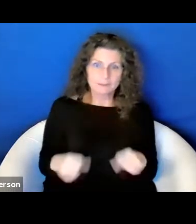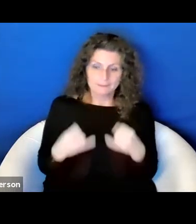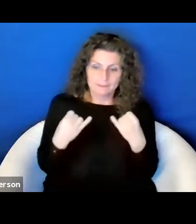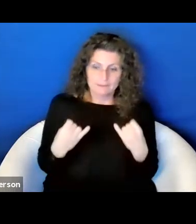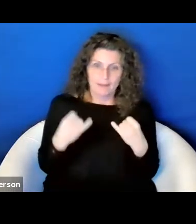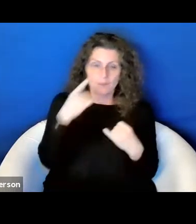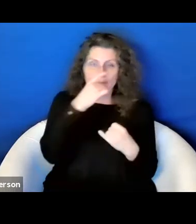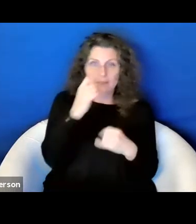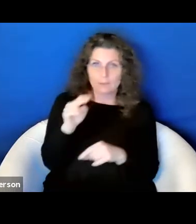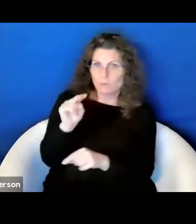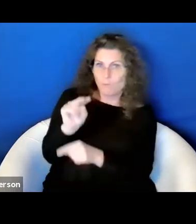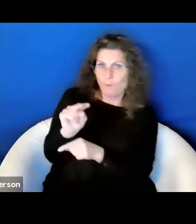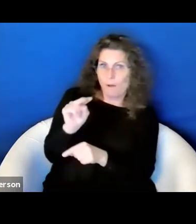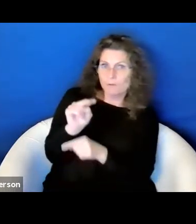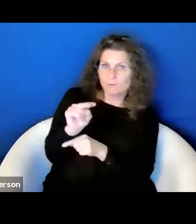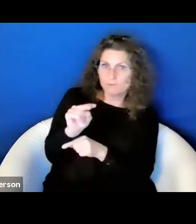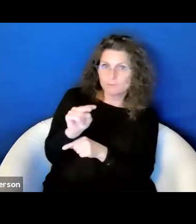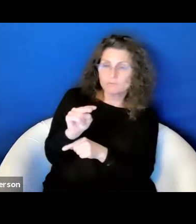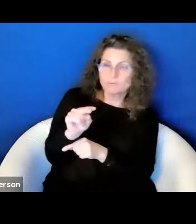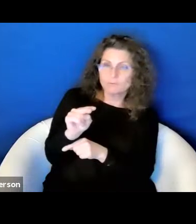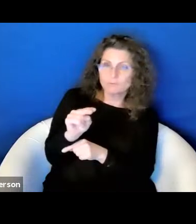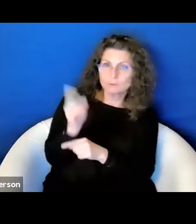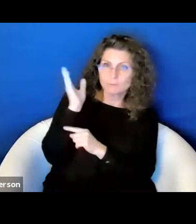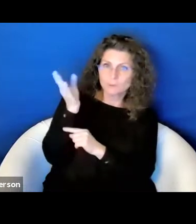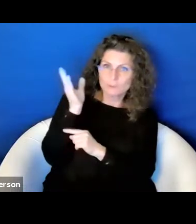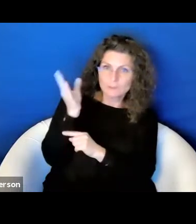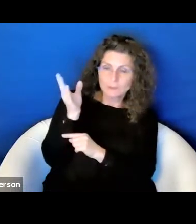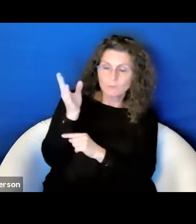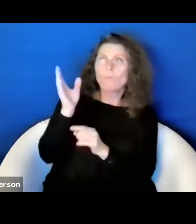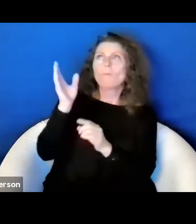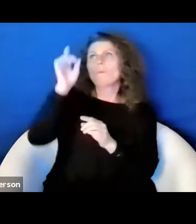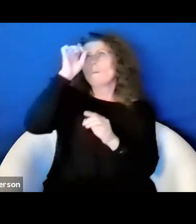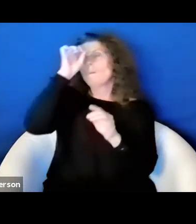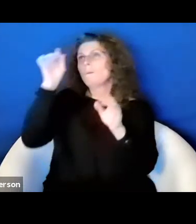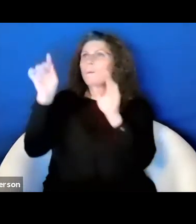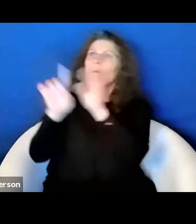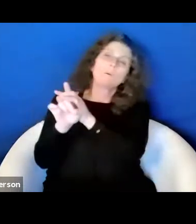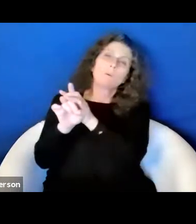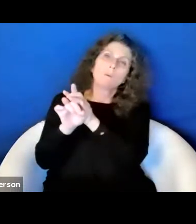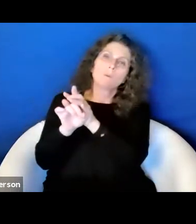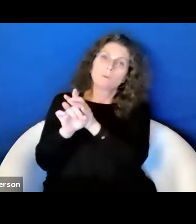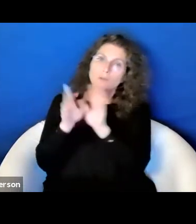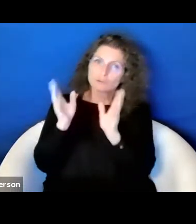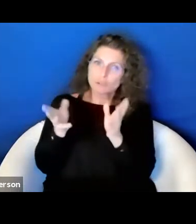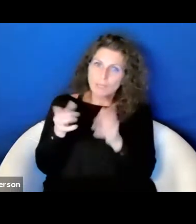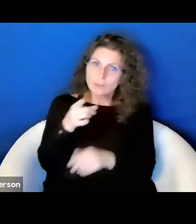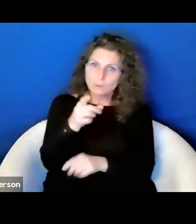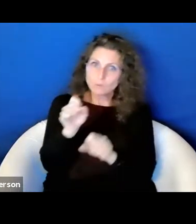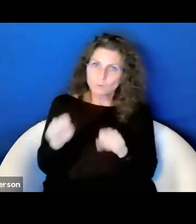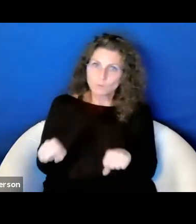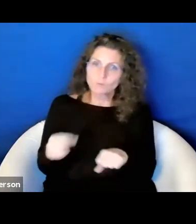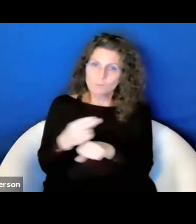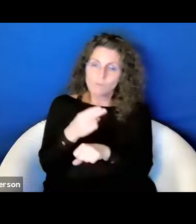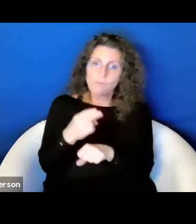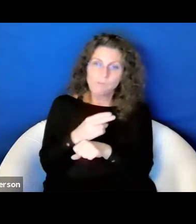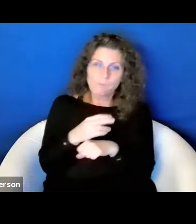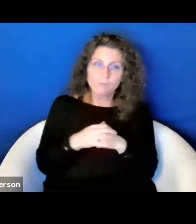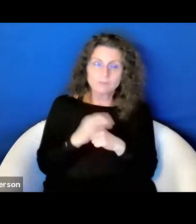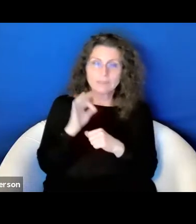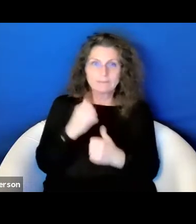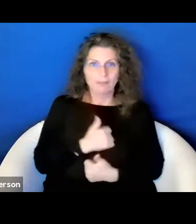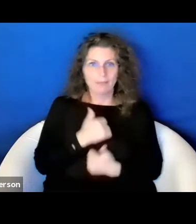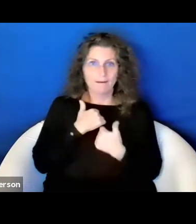result of the presentation. And you may also have an opportunity to take some questions live if people would like